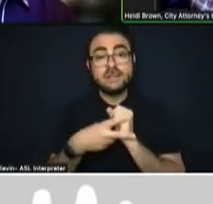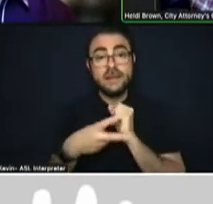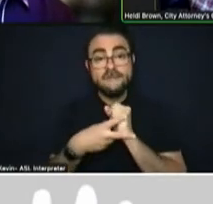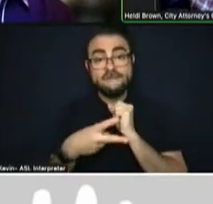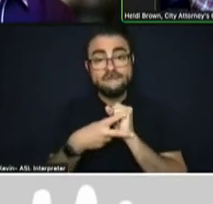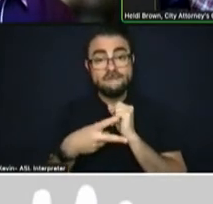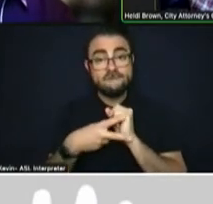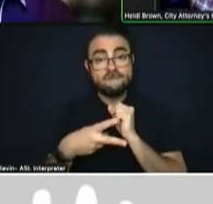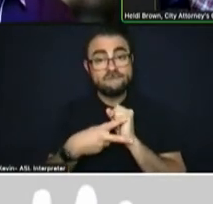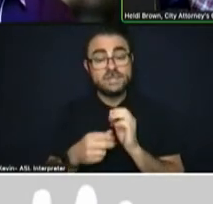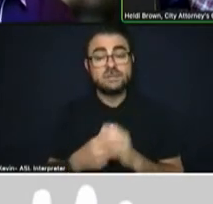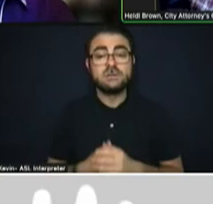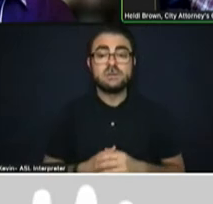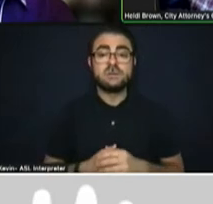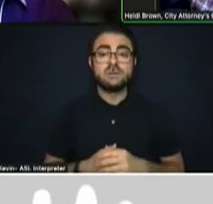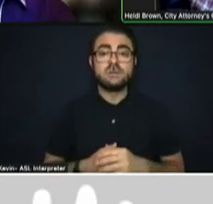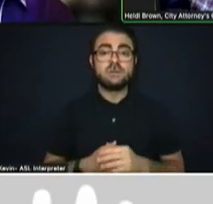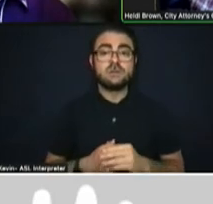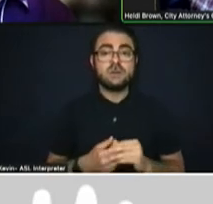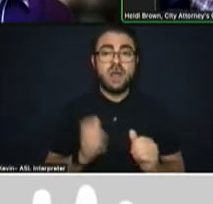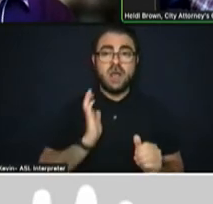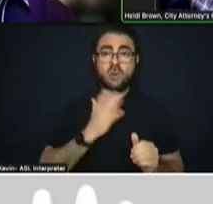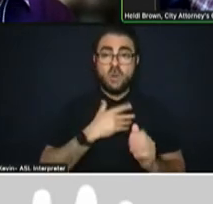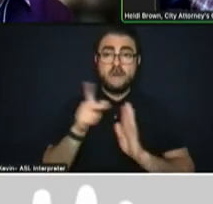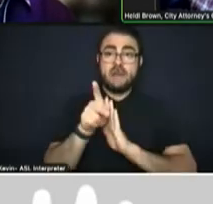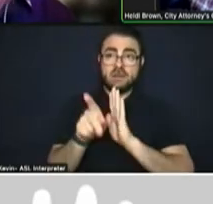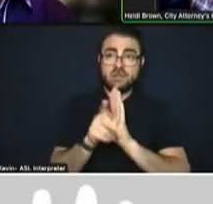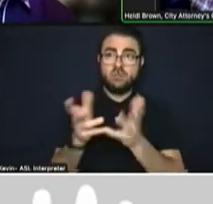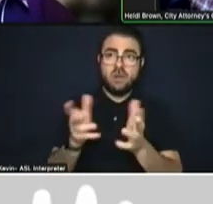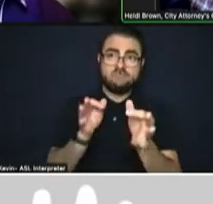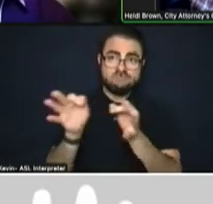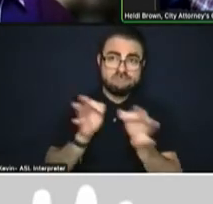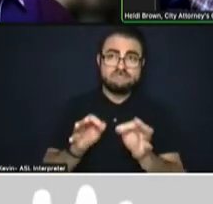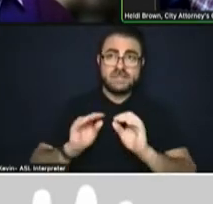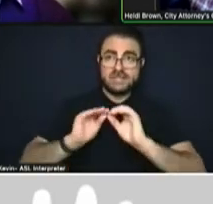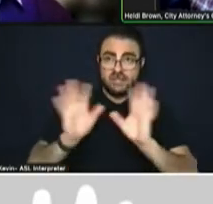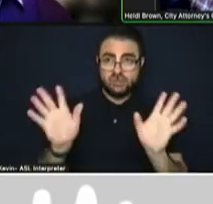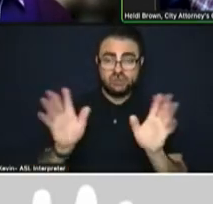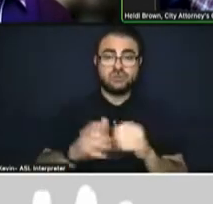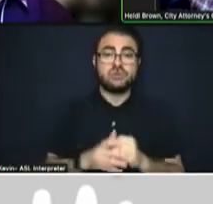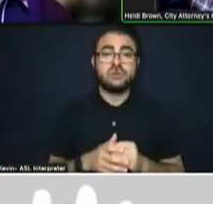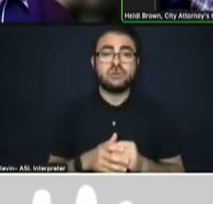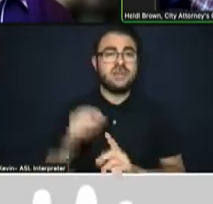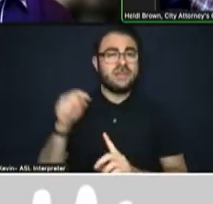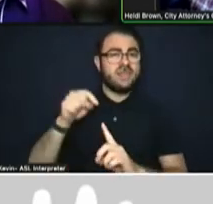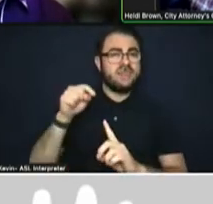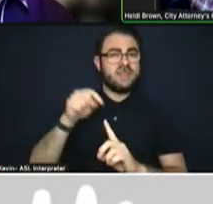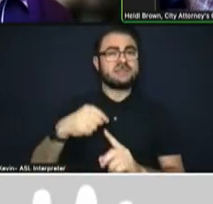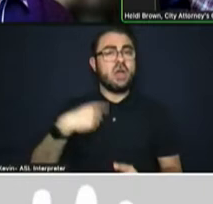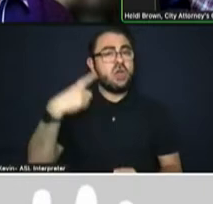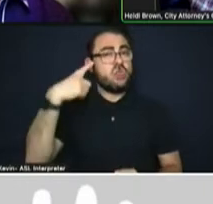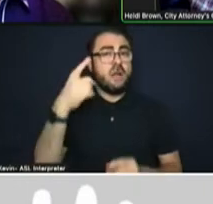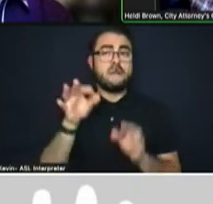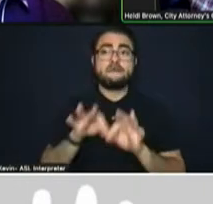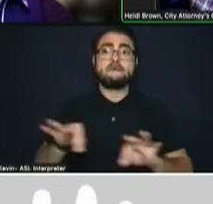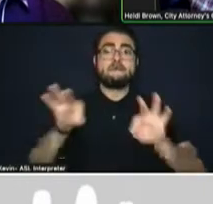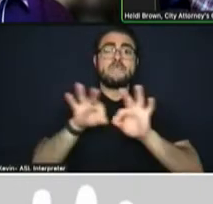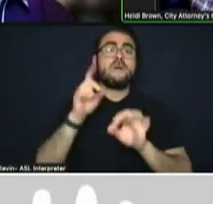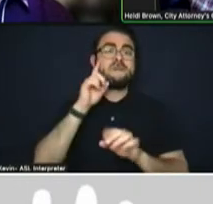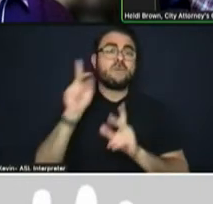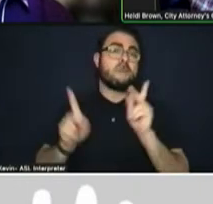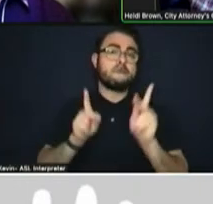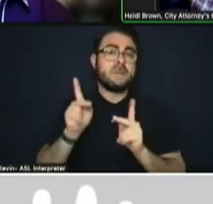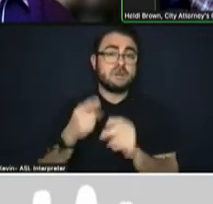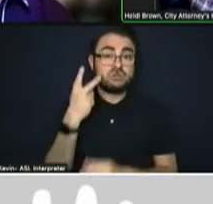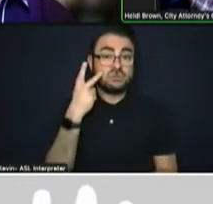we just wanted to make it clear in the policy. And this was something that I felt was important for the public to see. And